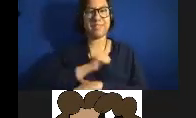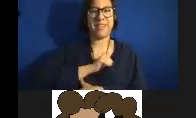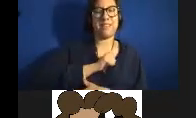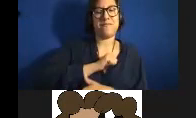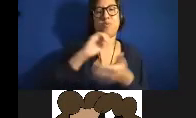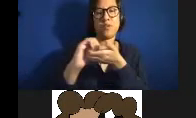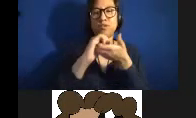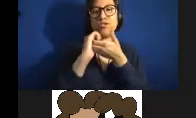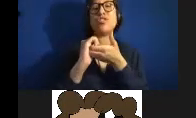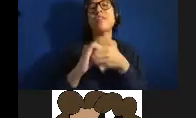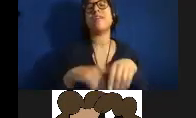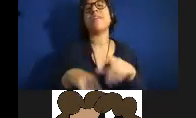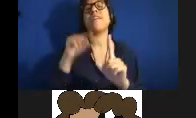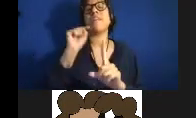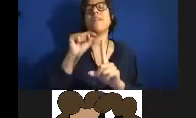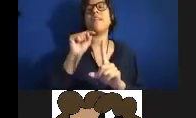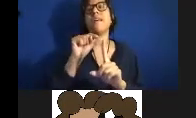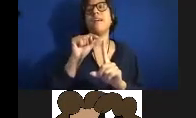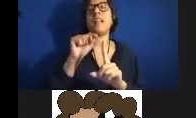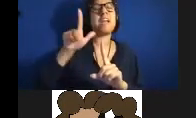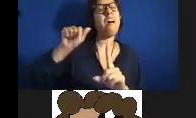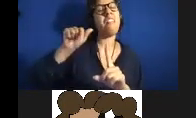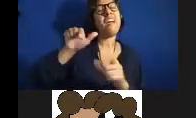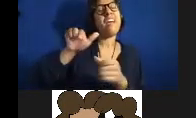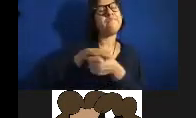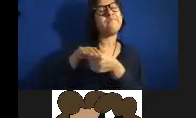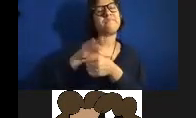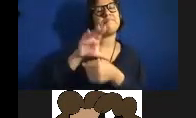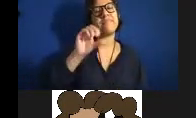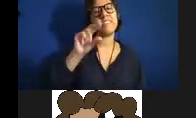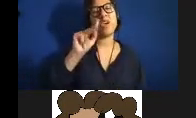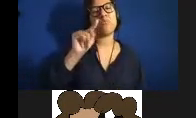Selves Coalition is kind of like the Los Angeles County